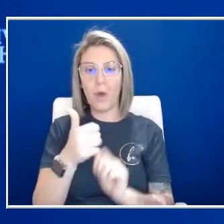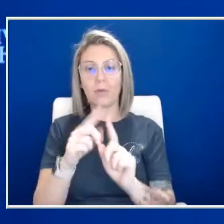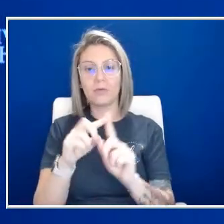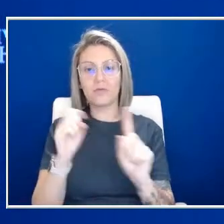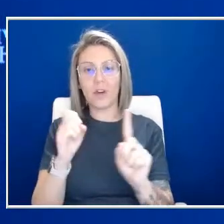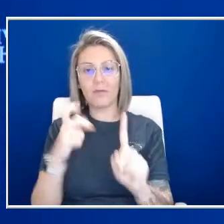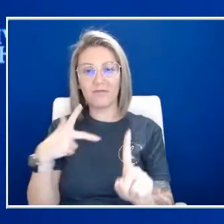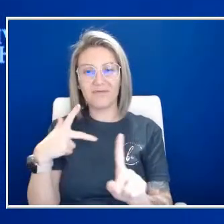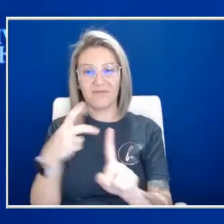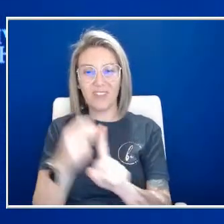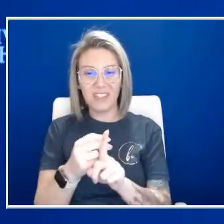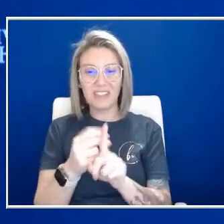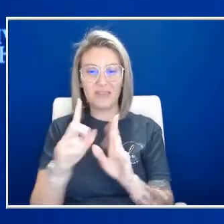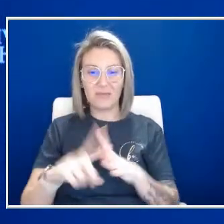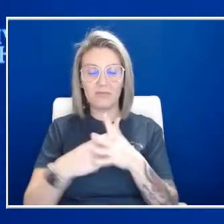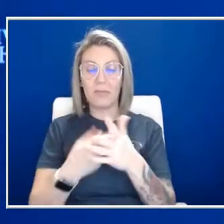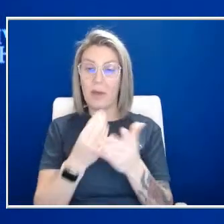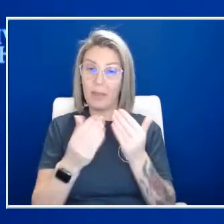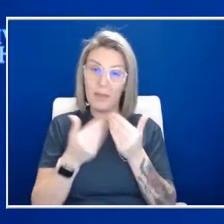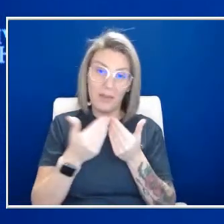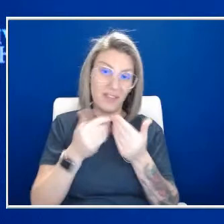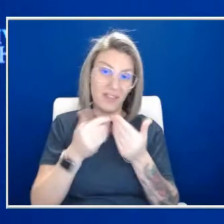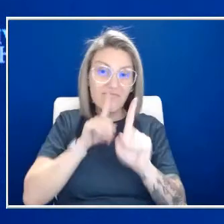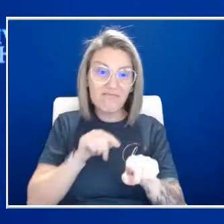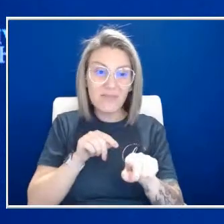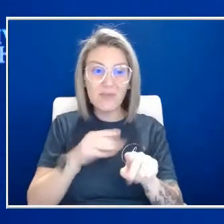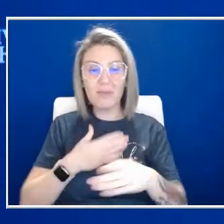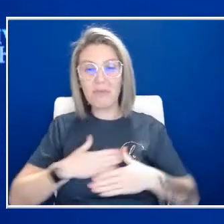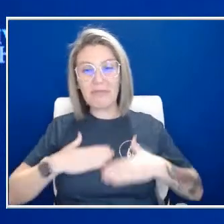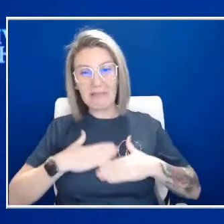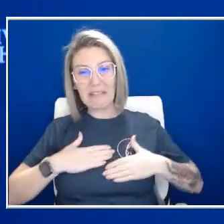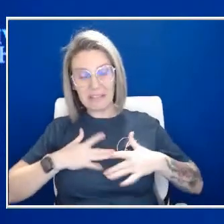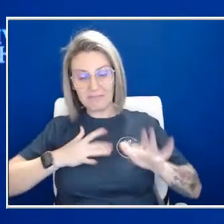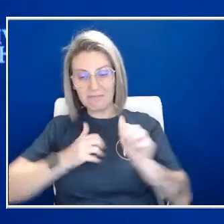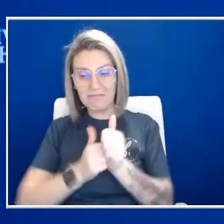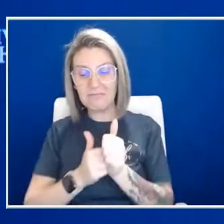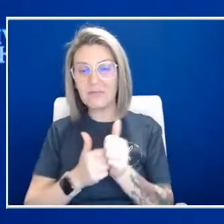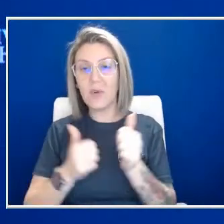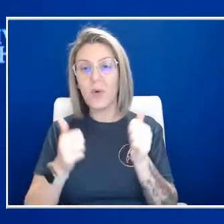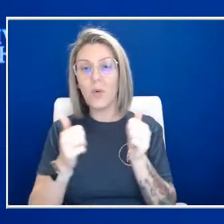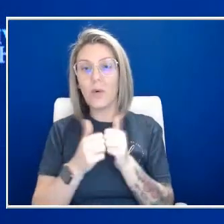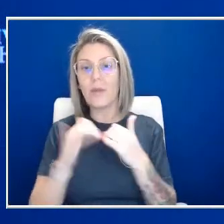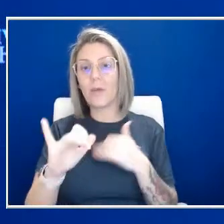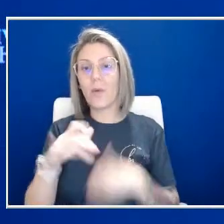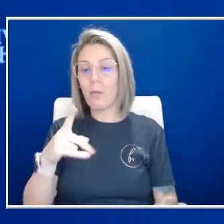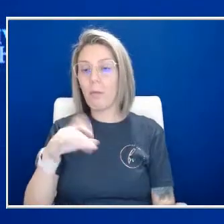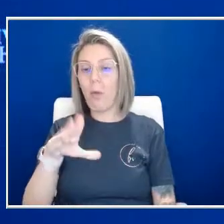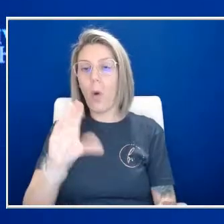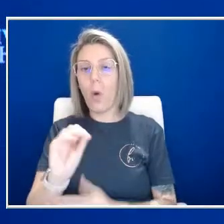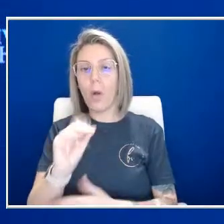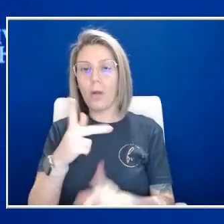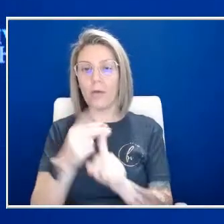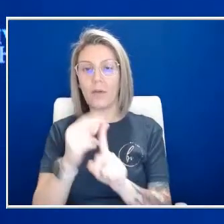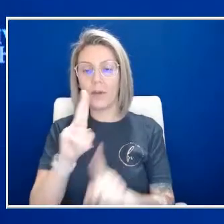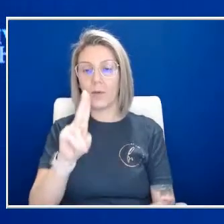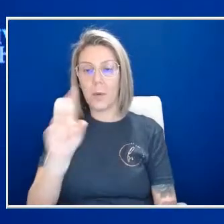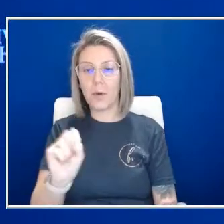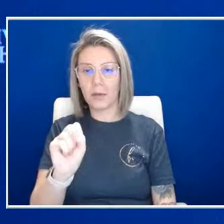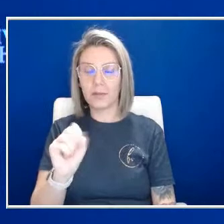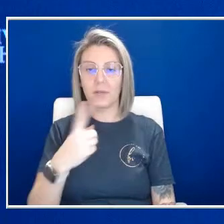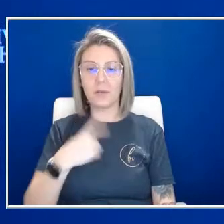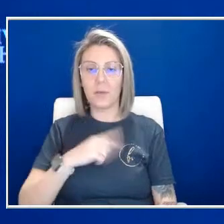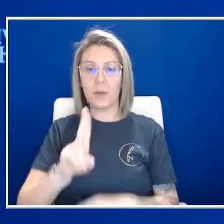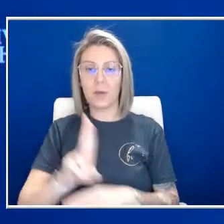the easy answer to that is please just get up to date with your polio vaccine. You know, in the United States, we use the inactivated